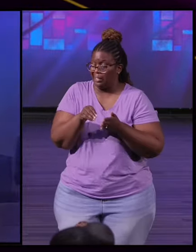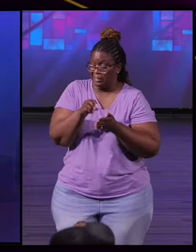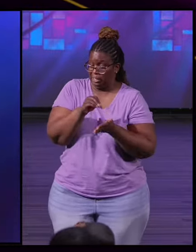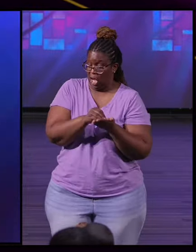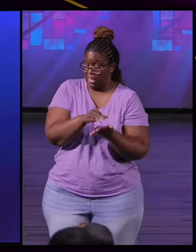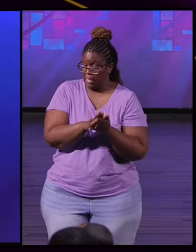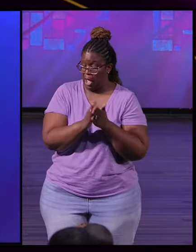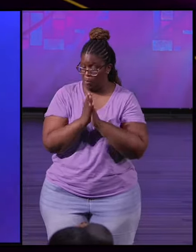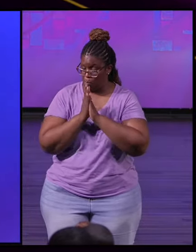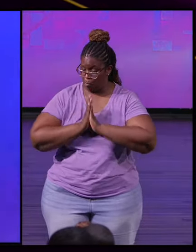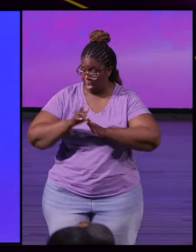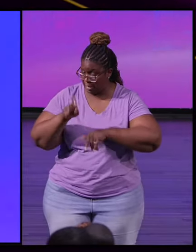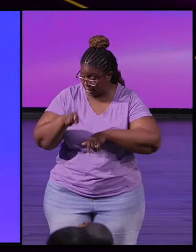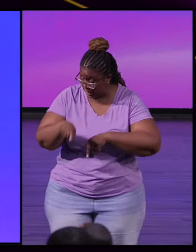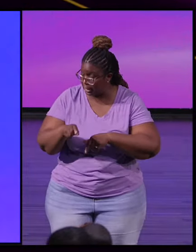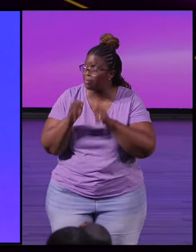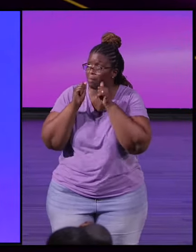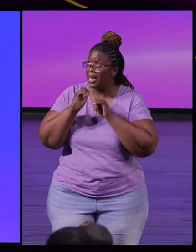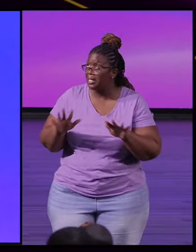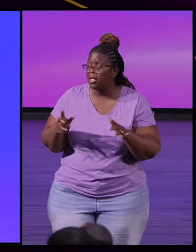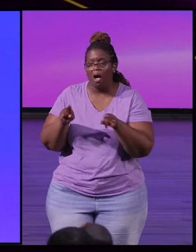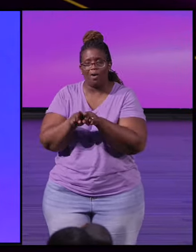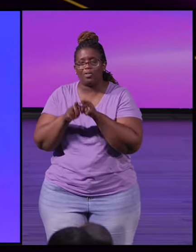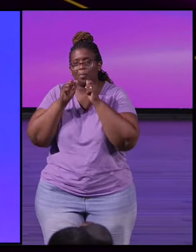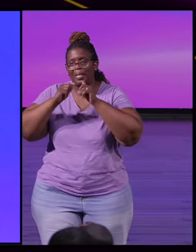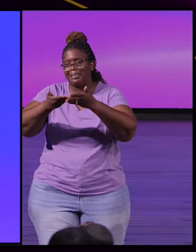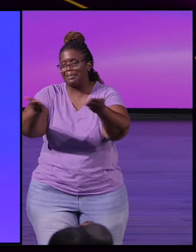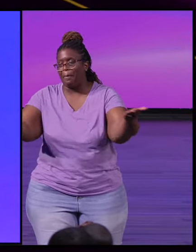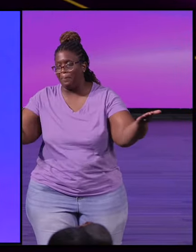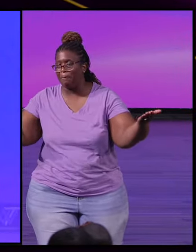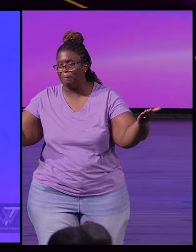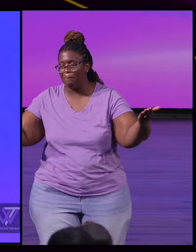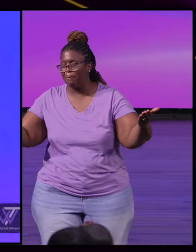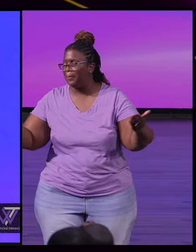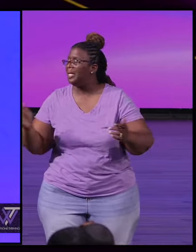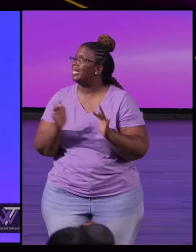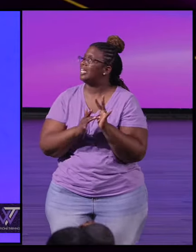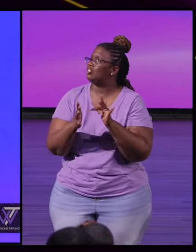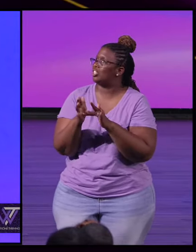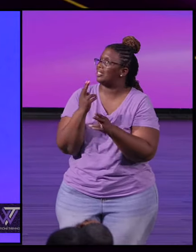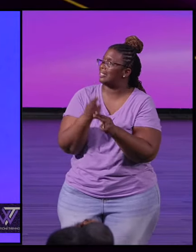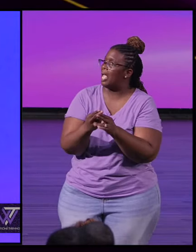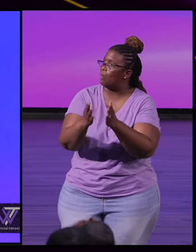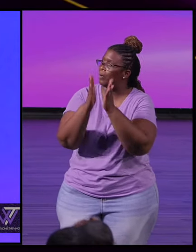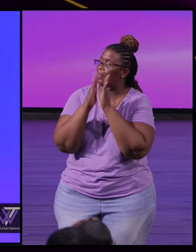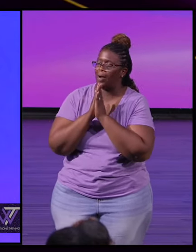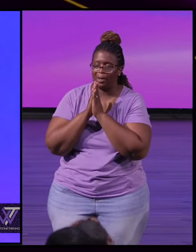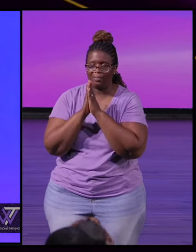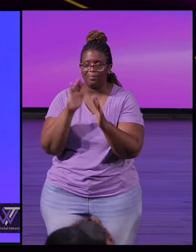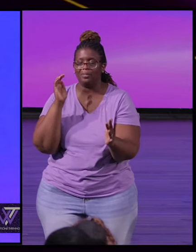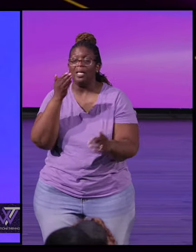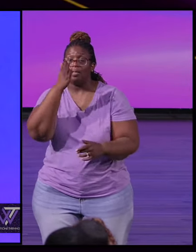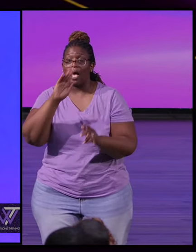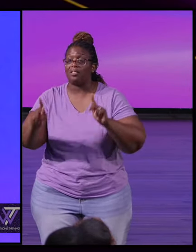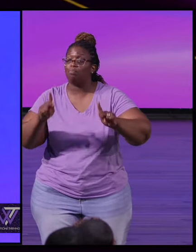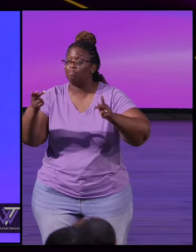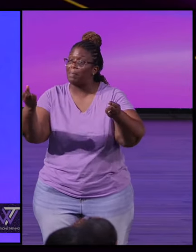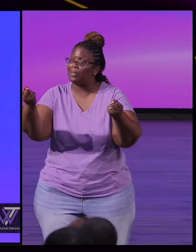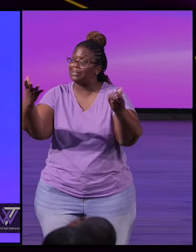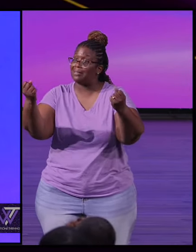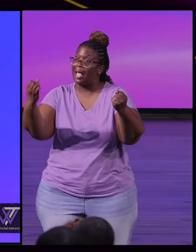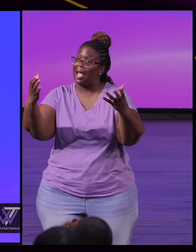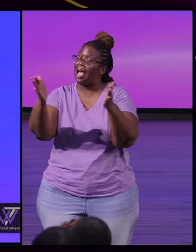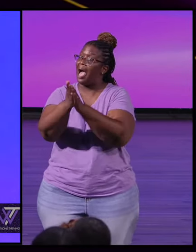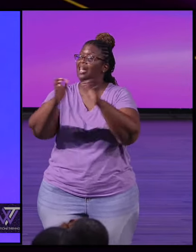left in the boxes. And bless my neighbor as we leave. In Jesus' name. And God's people together